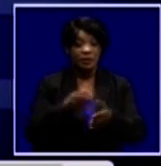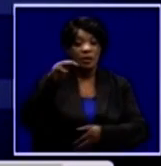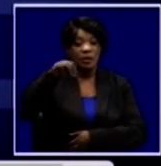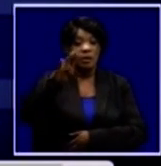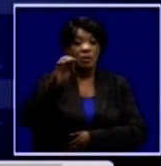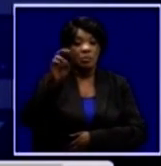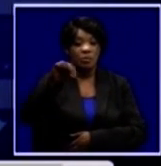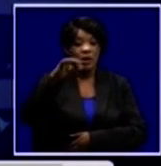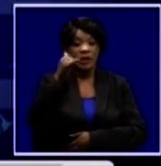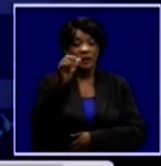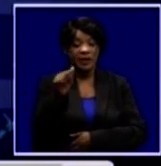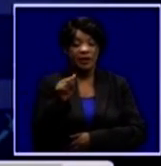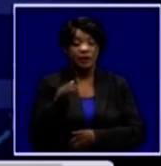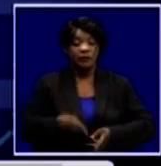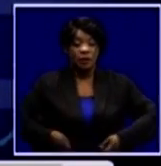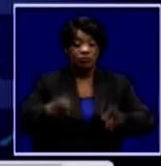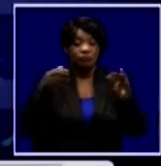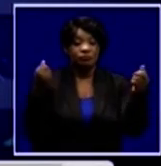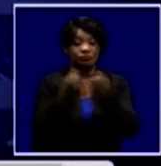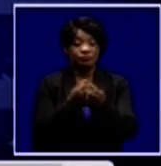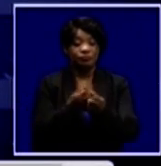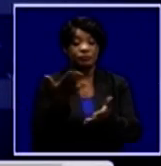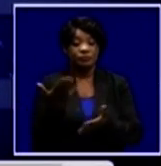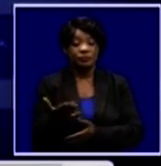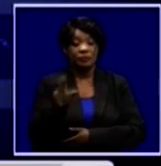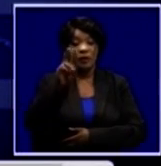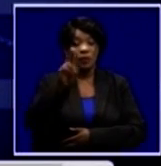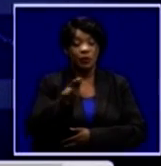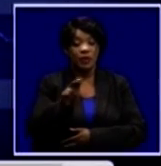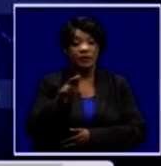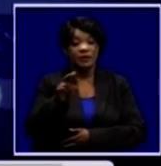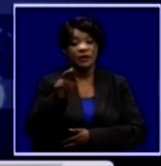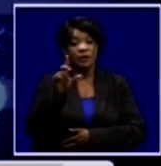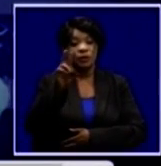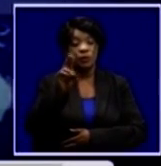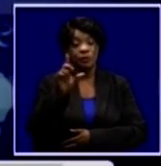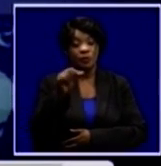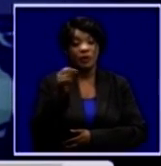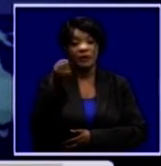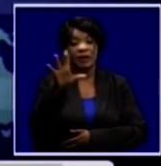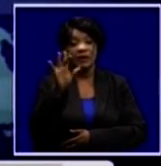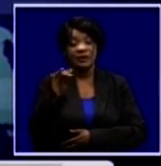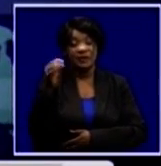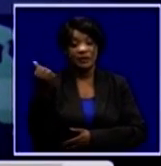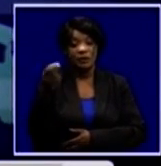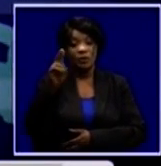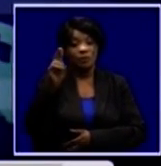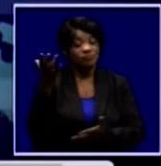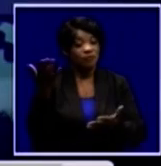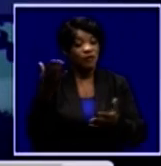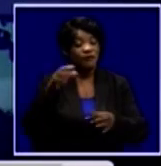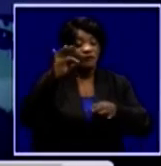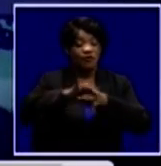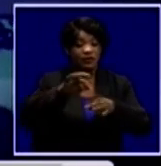road traffic accident. Now, the Electoral Commission of Zambia has set 20th November 2018 as the day for the